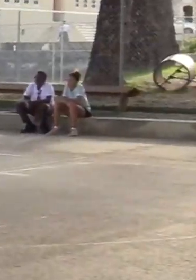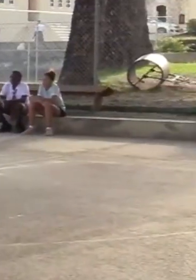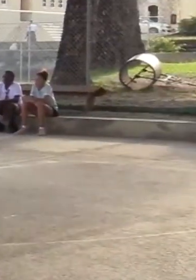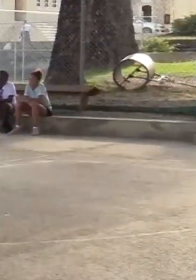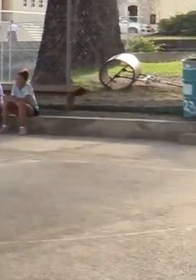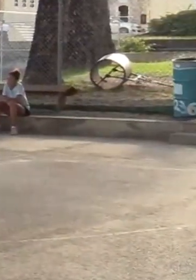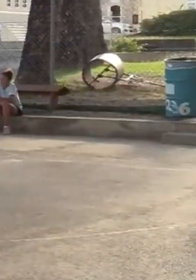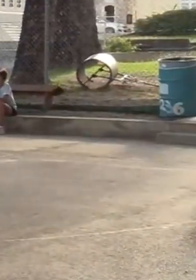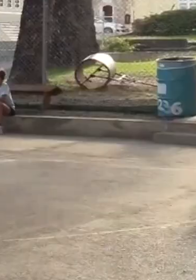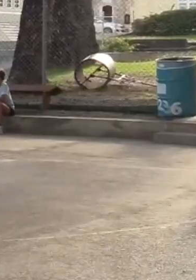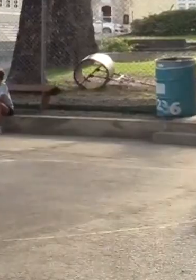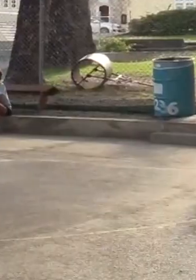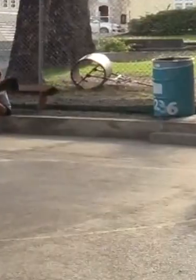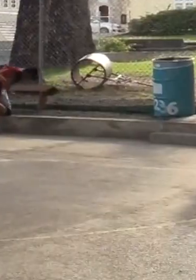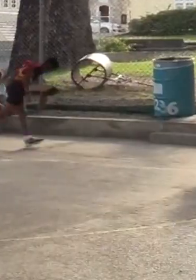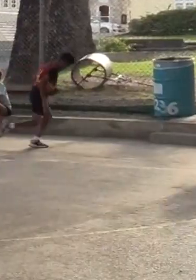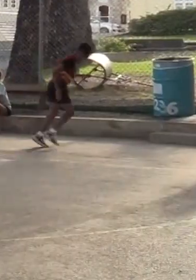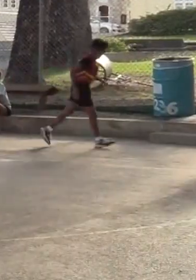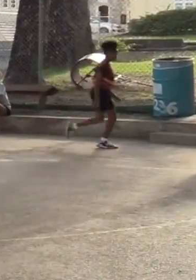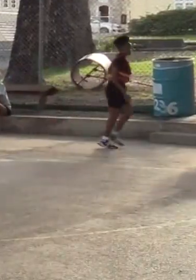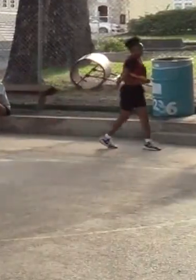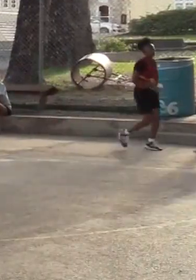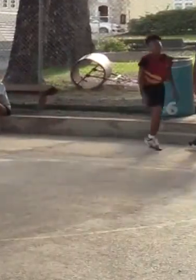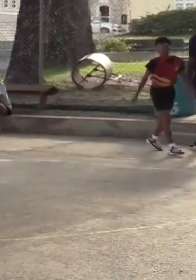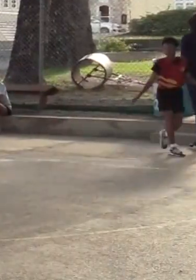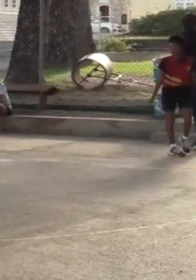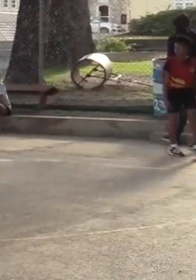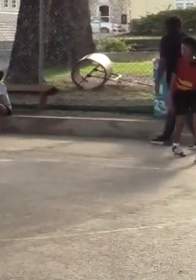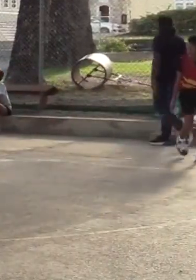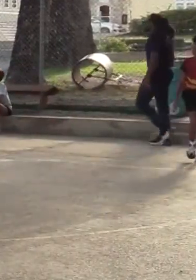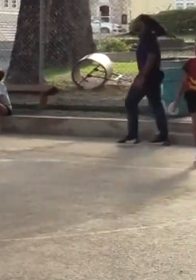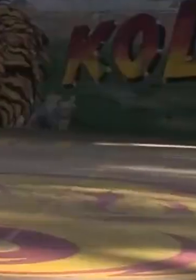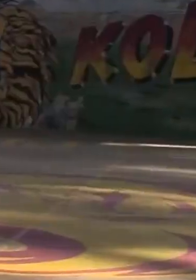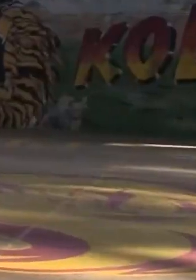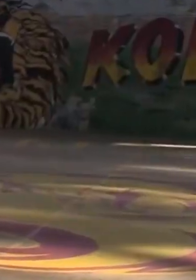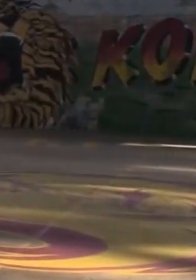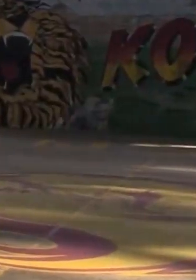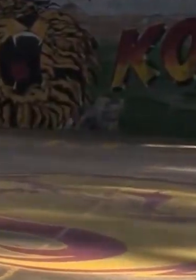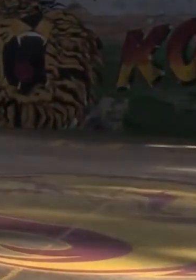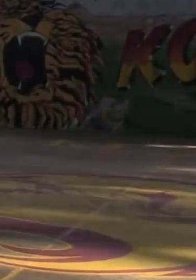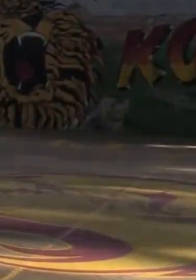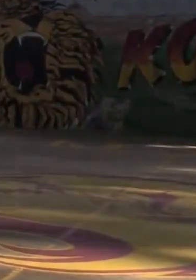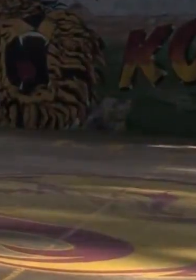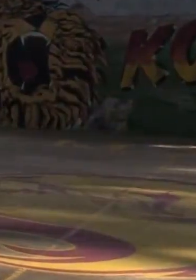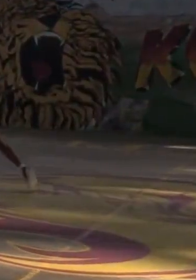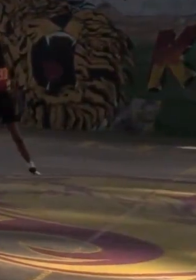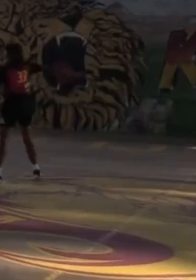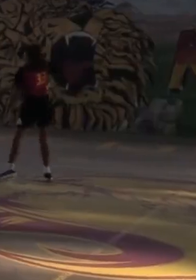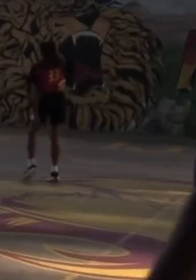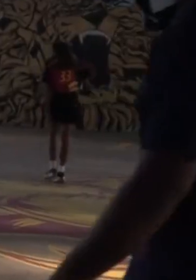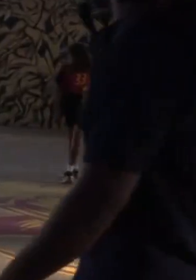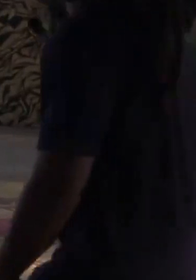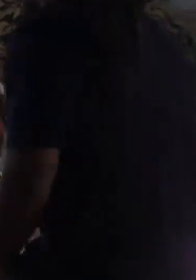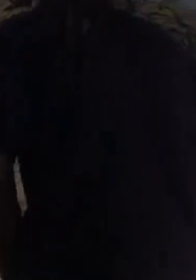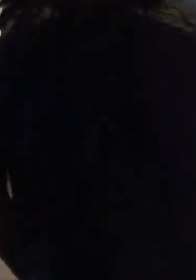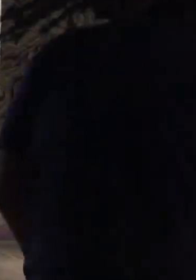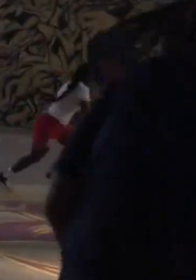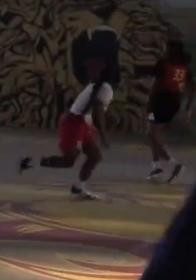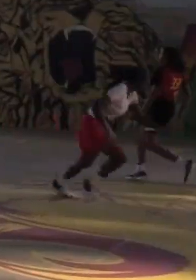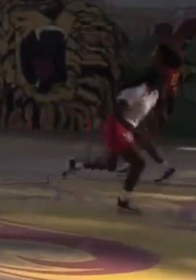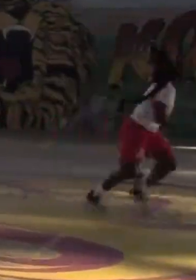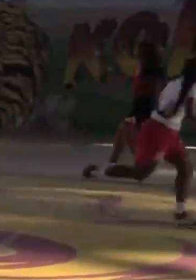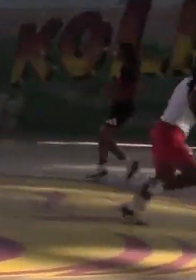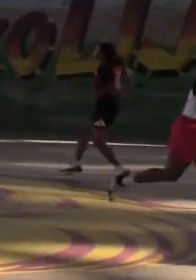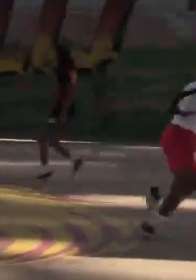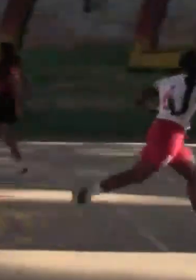Ford Haynes, all access pass, bucket, and the foul. QC added 41 points in the second